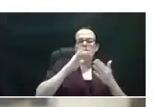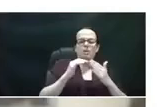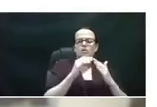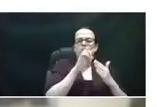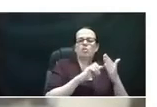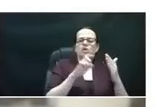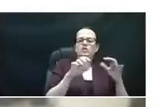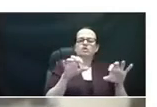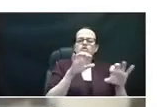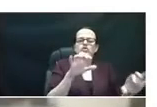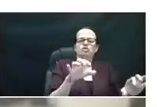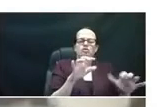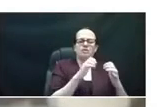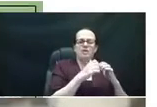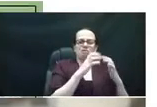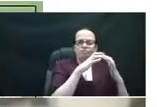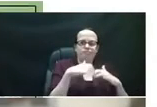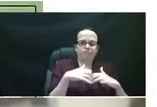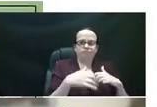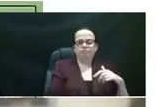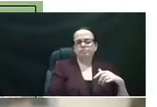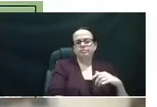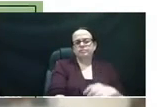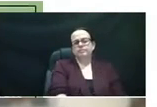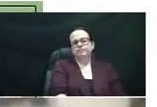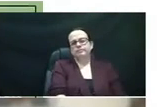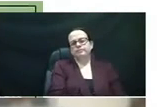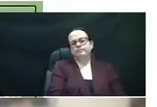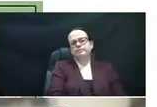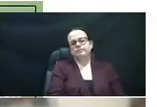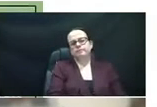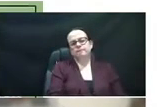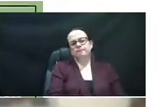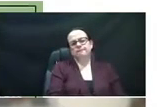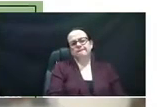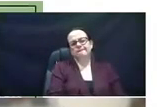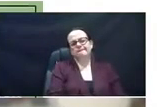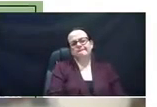to be working on dismantling. Next slide, please.